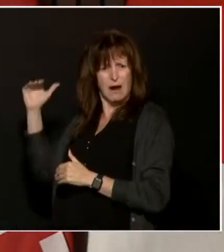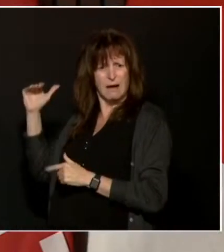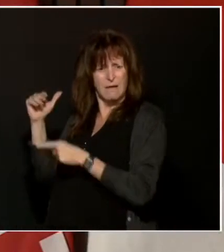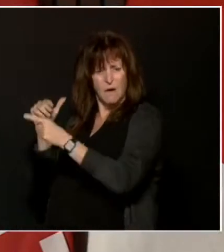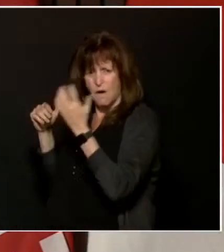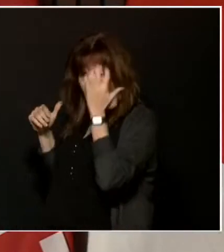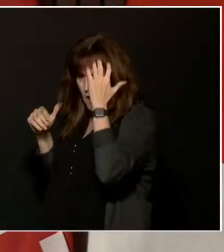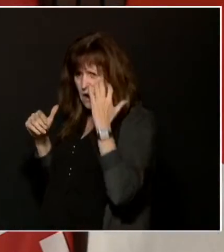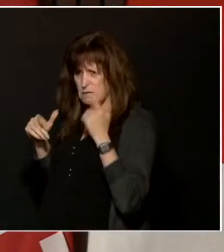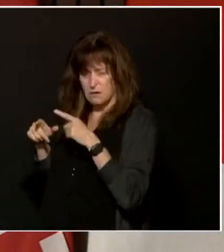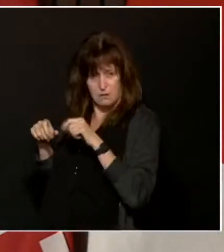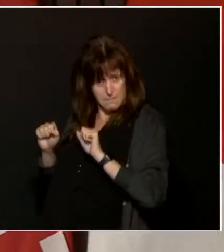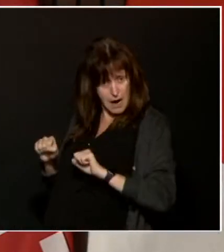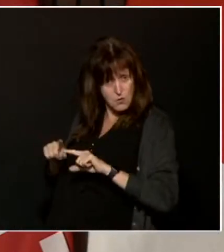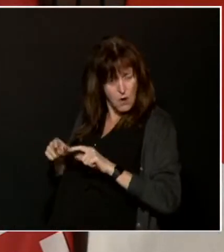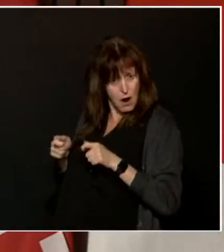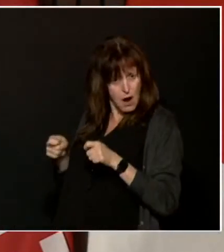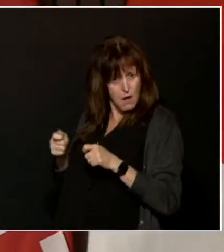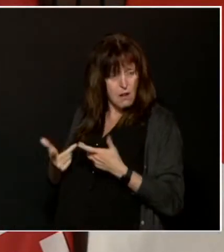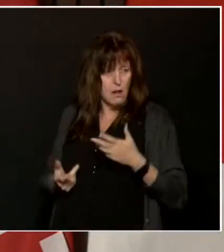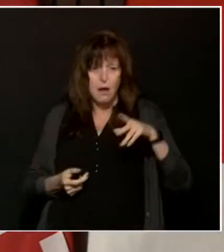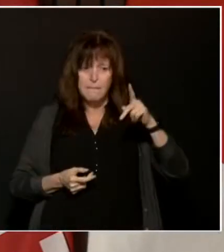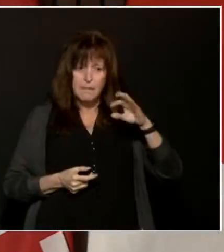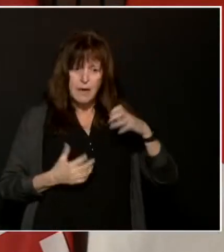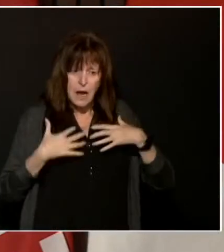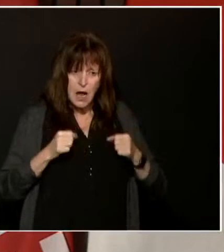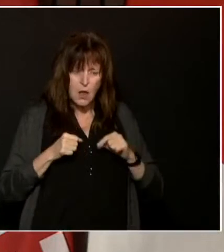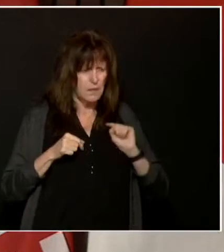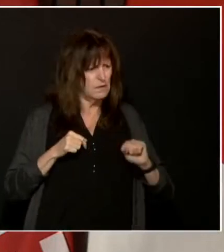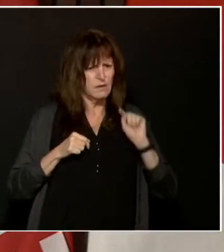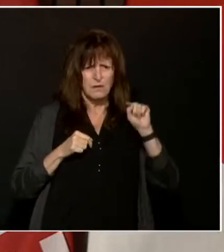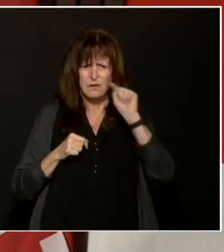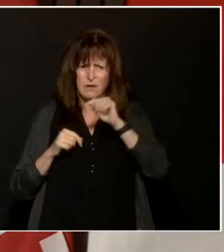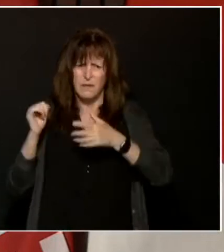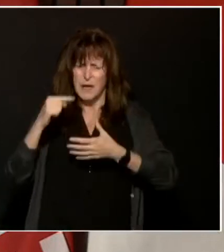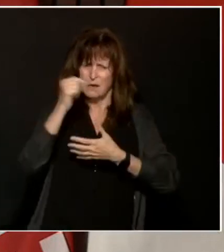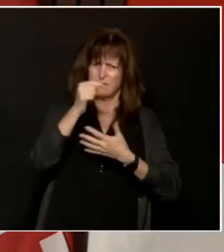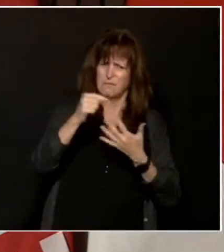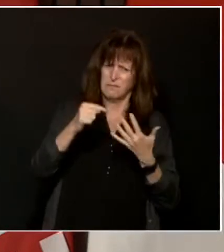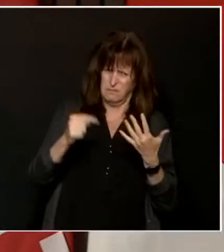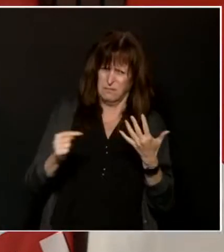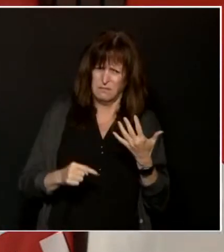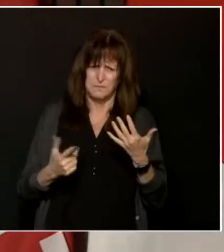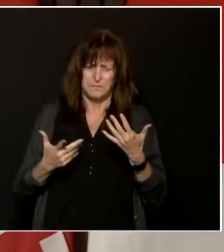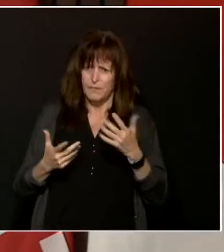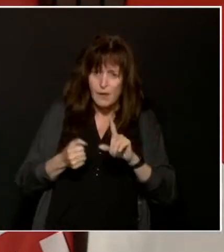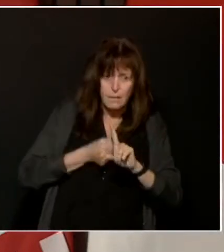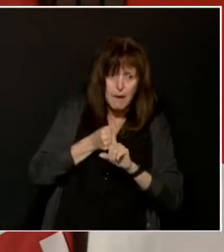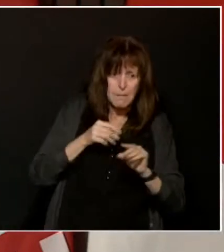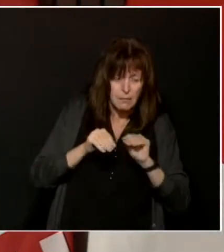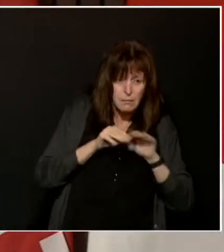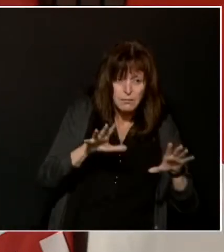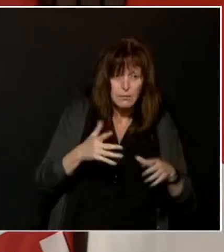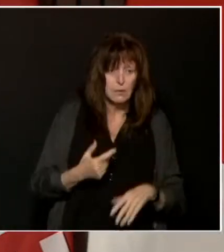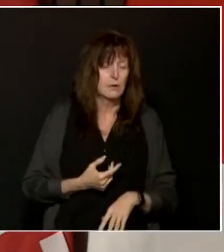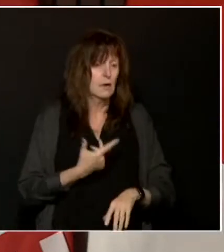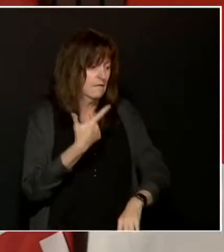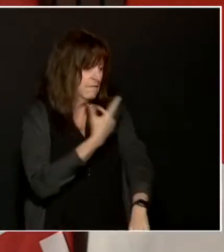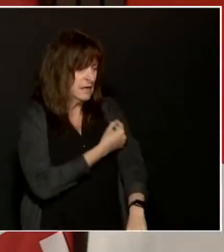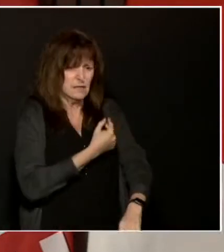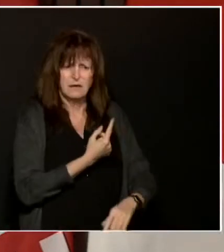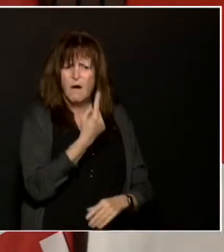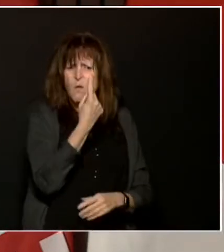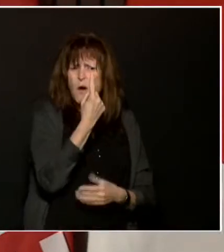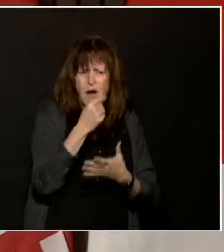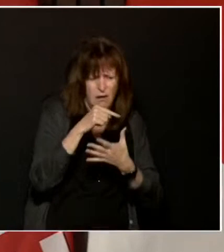health capacity, and the potential for additional spreading of infections. So vaccine is just one part of that. However, a very exciting